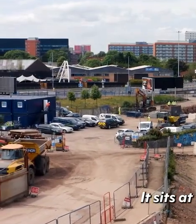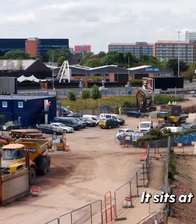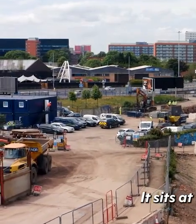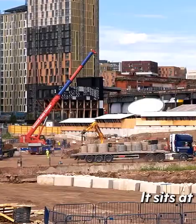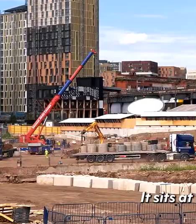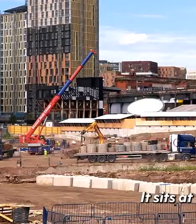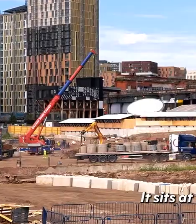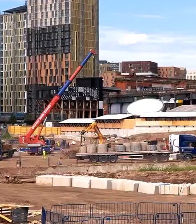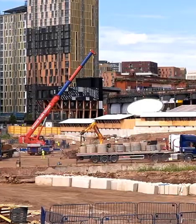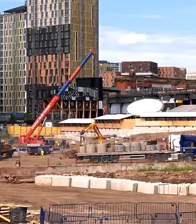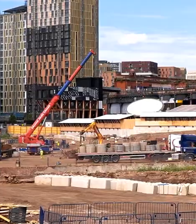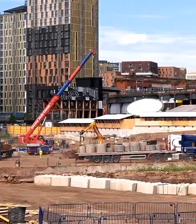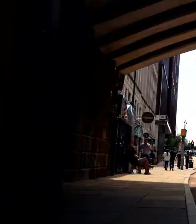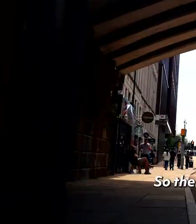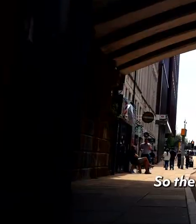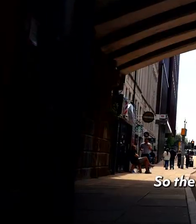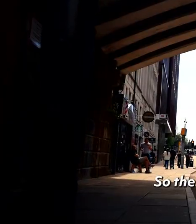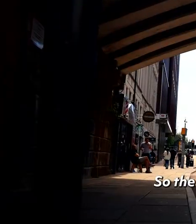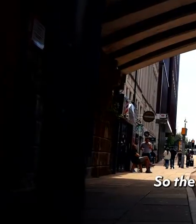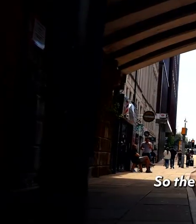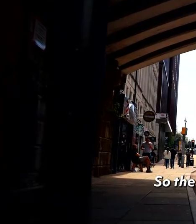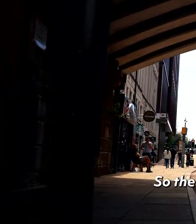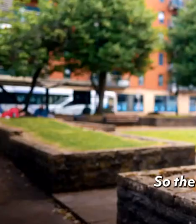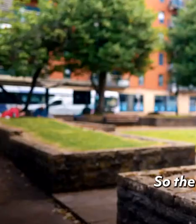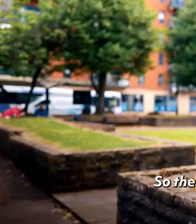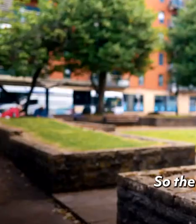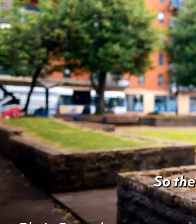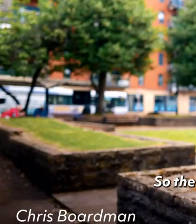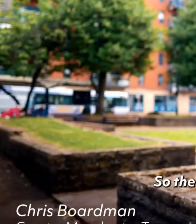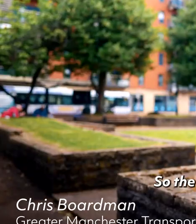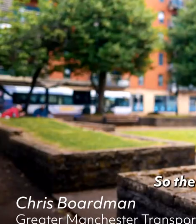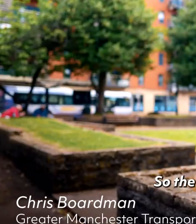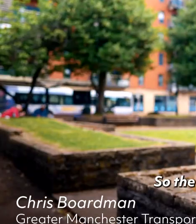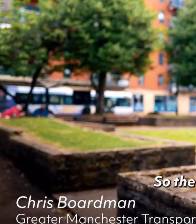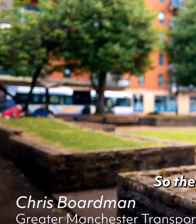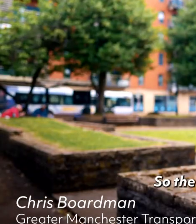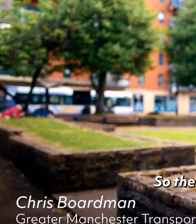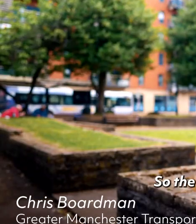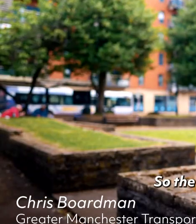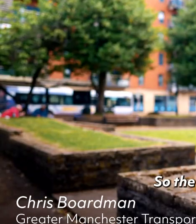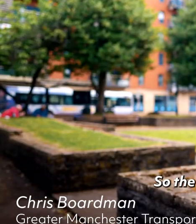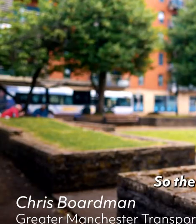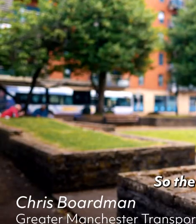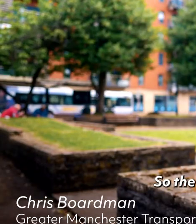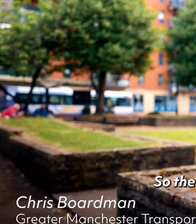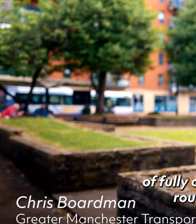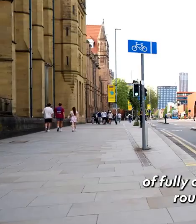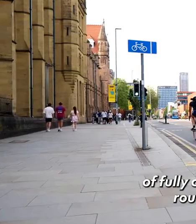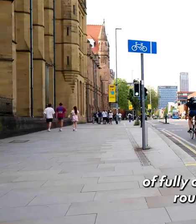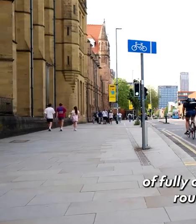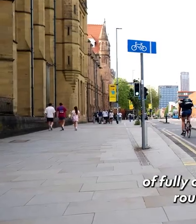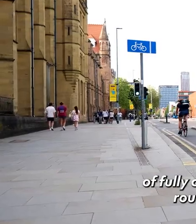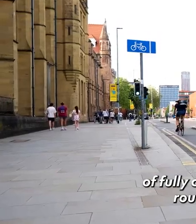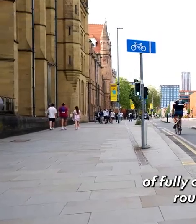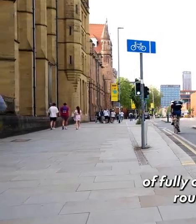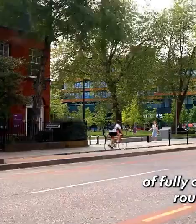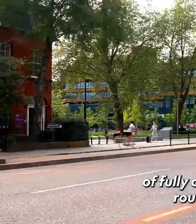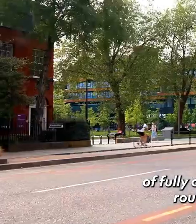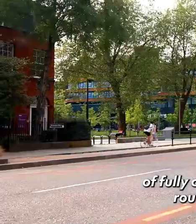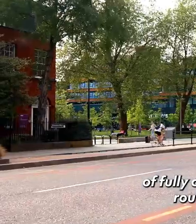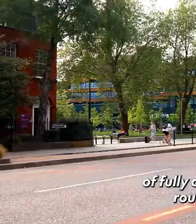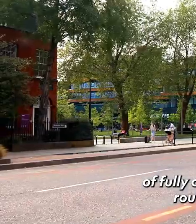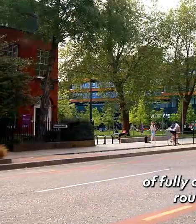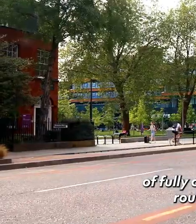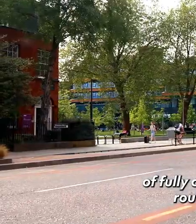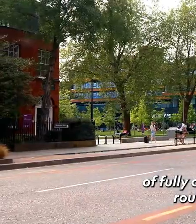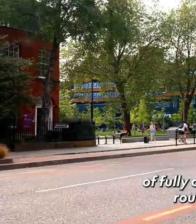of a 7-acre park. So the bee network will eventually comprise 1,800 miles of fully connected cycling and